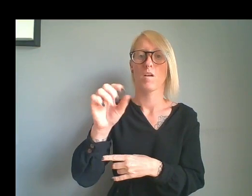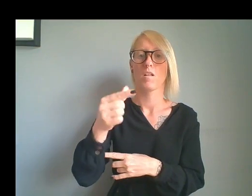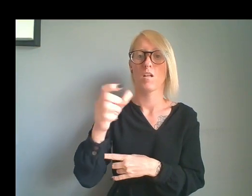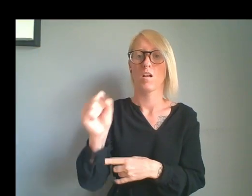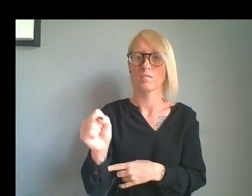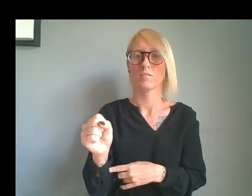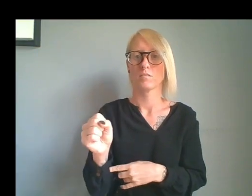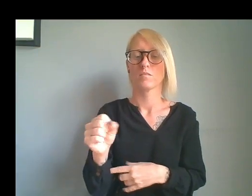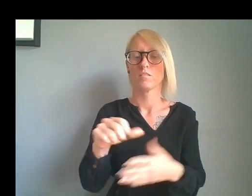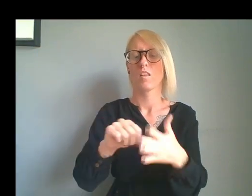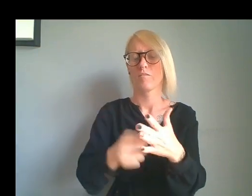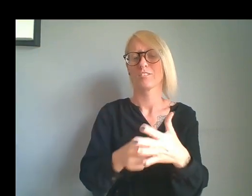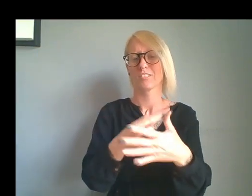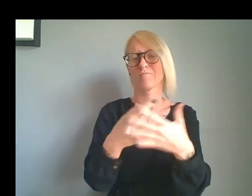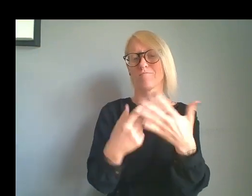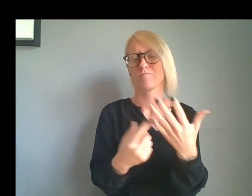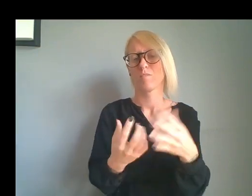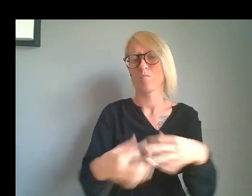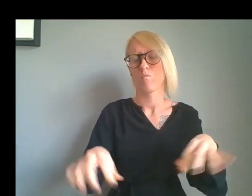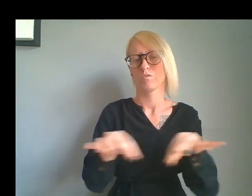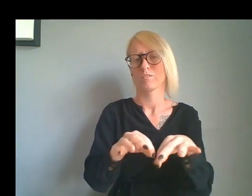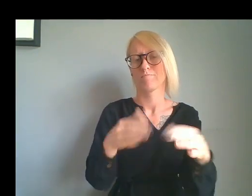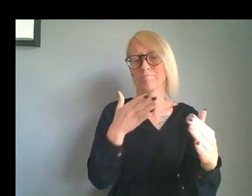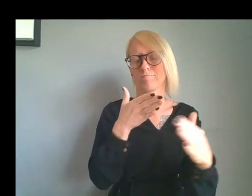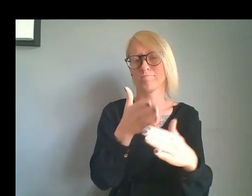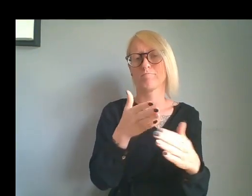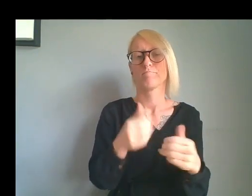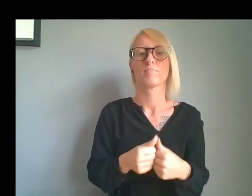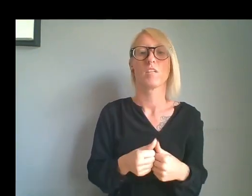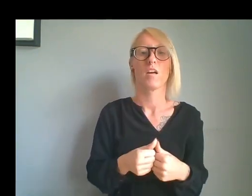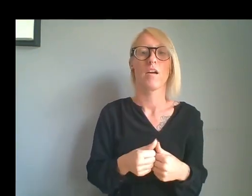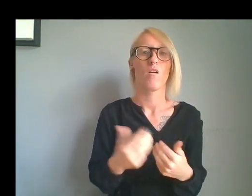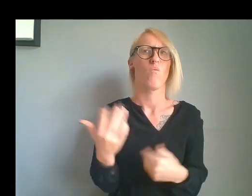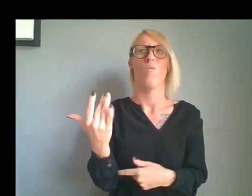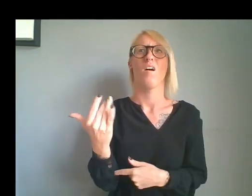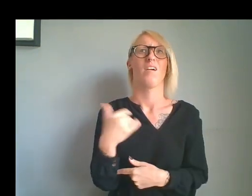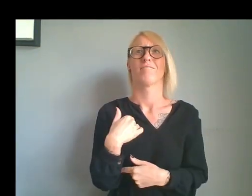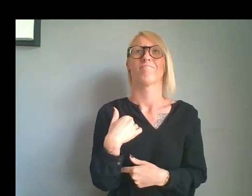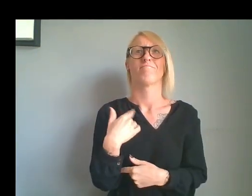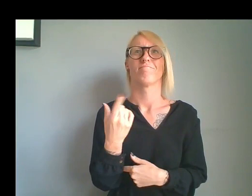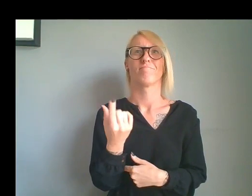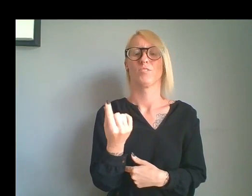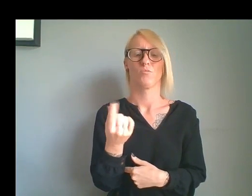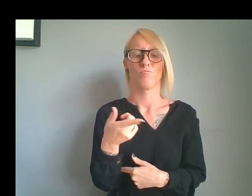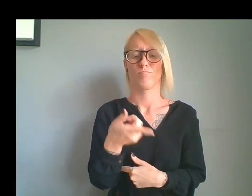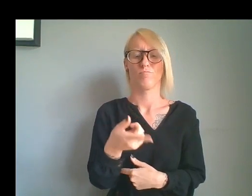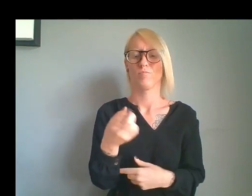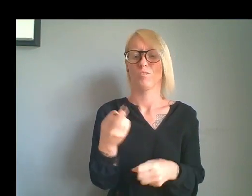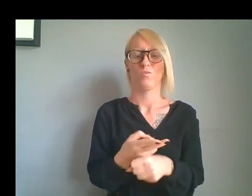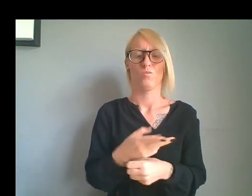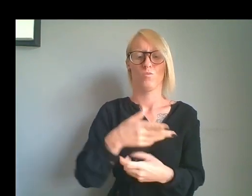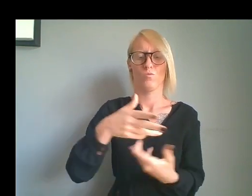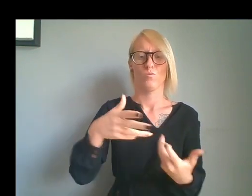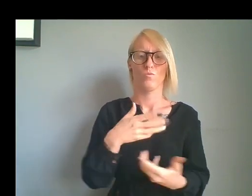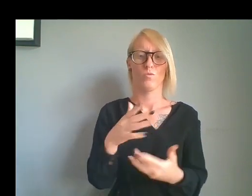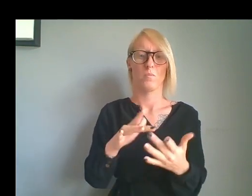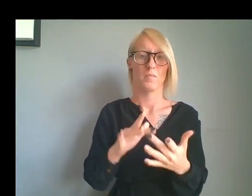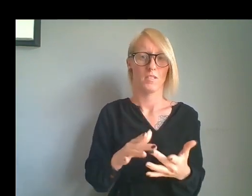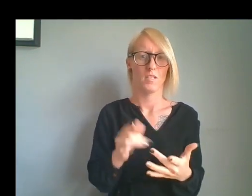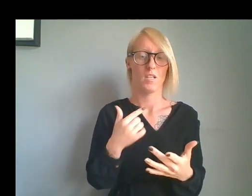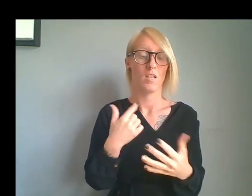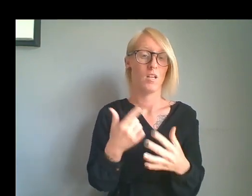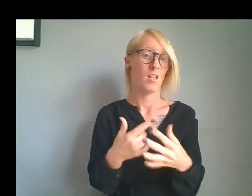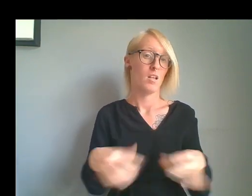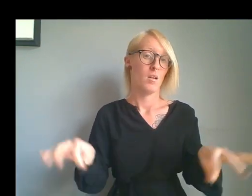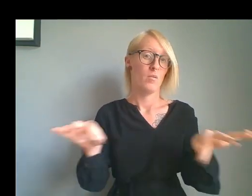media? Okay, so why would you even bother with this, right? So the thing that I think is important, especially for nonprofits,